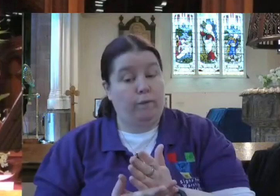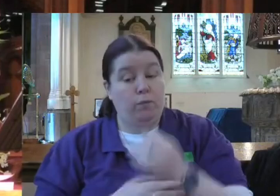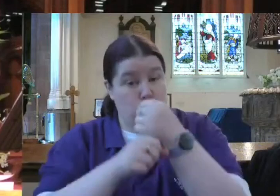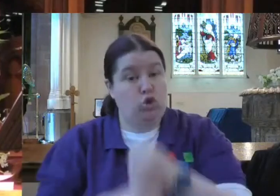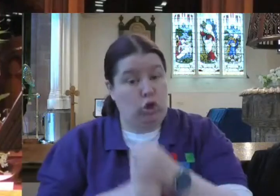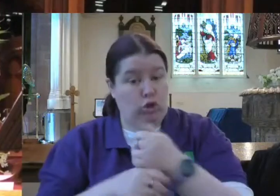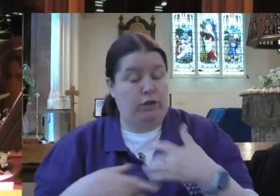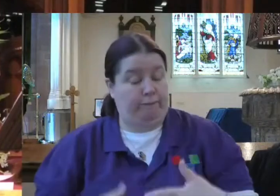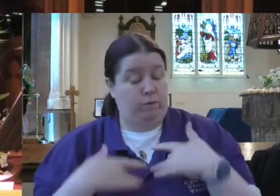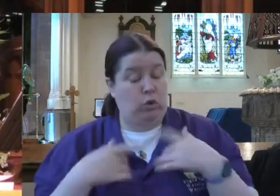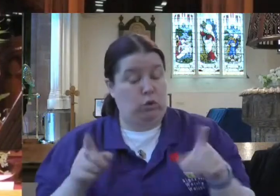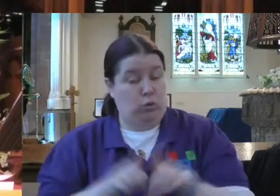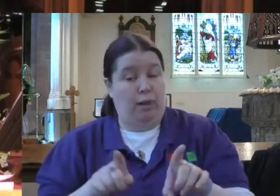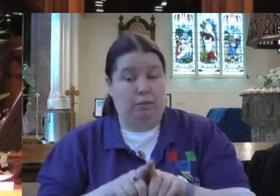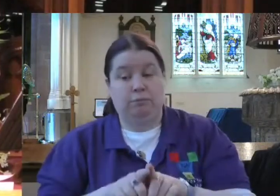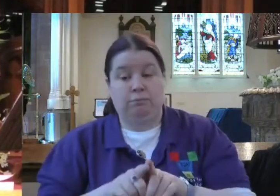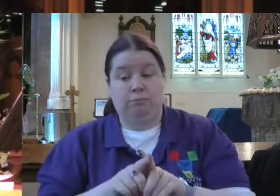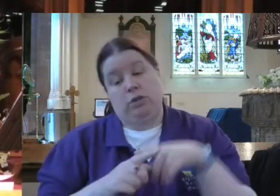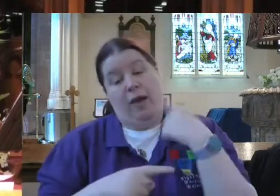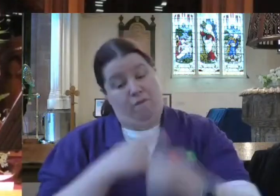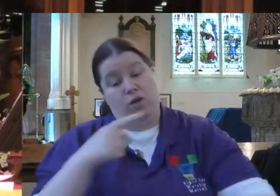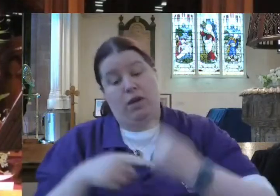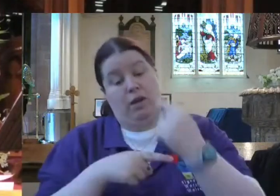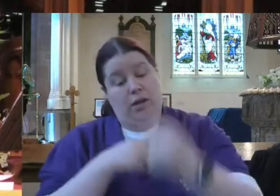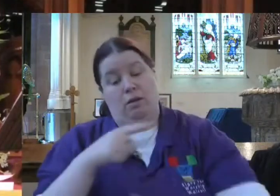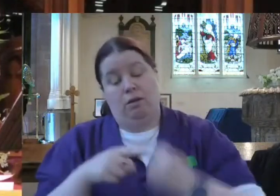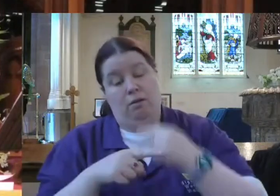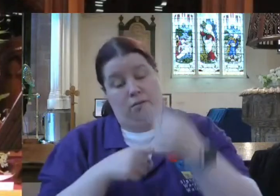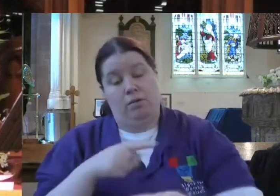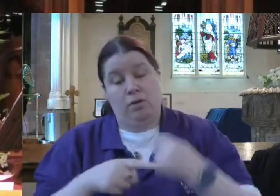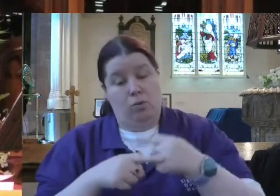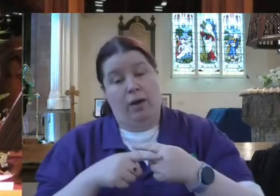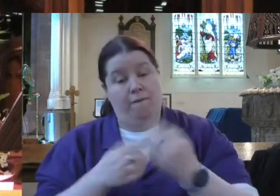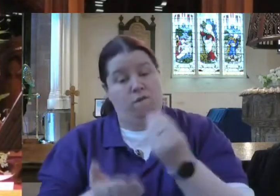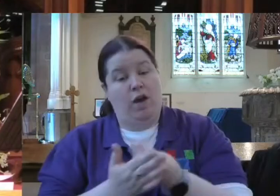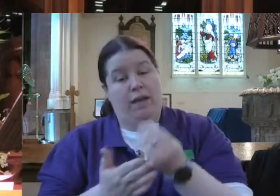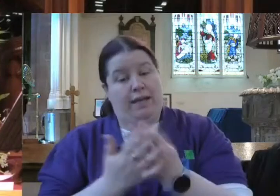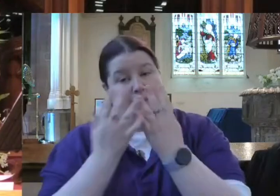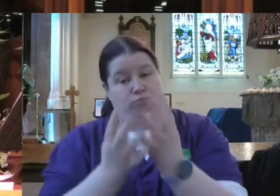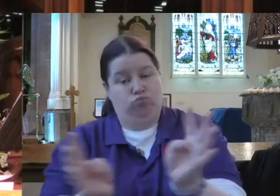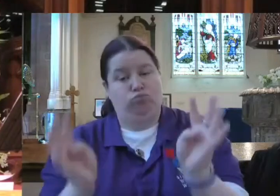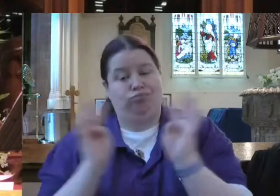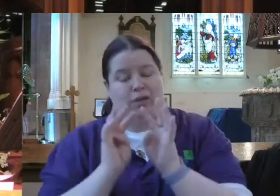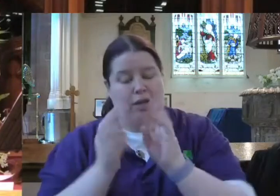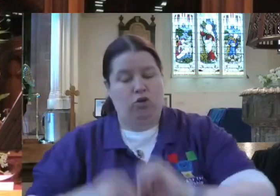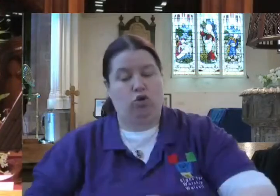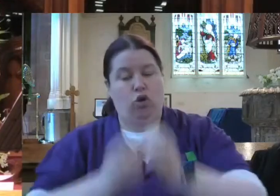perspective. Now, every year we have a finance committee who produce a budget for our church council. We